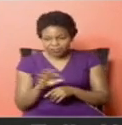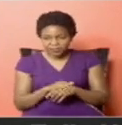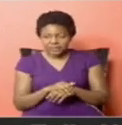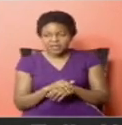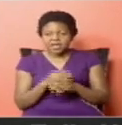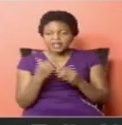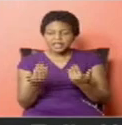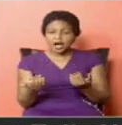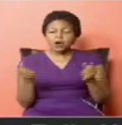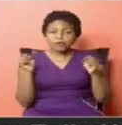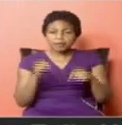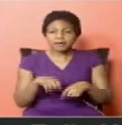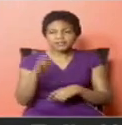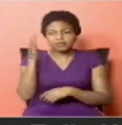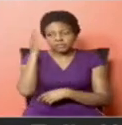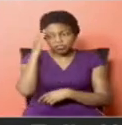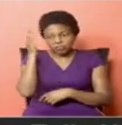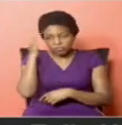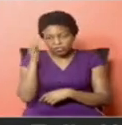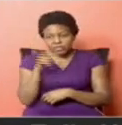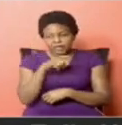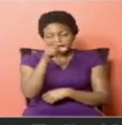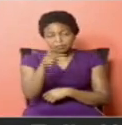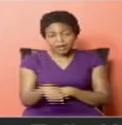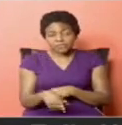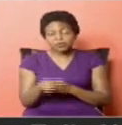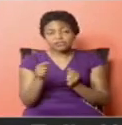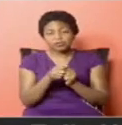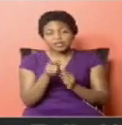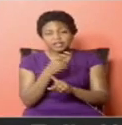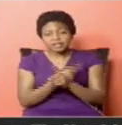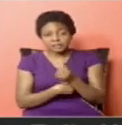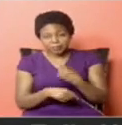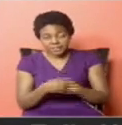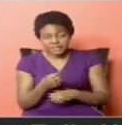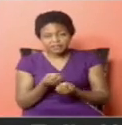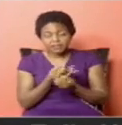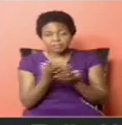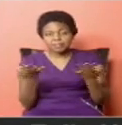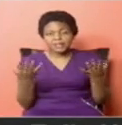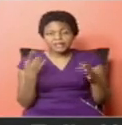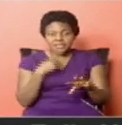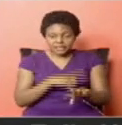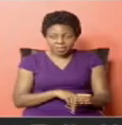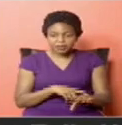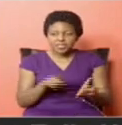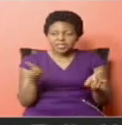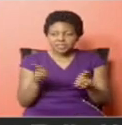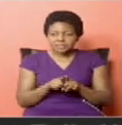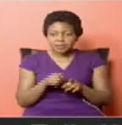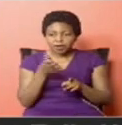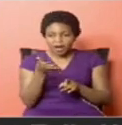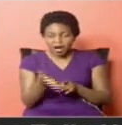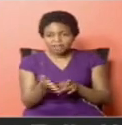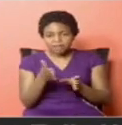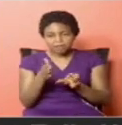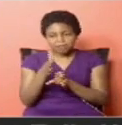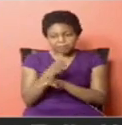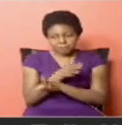However, we have to note that persons with disabilities at most times also have